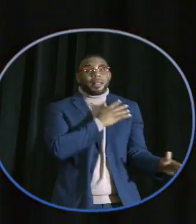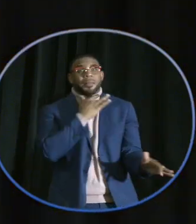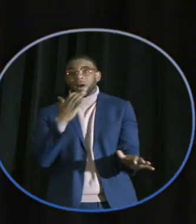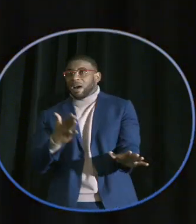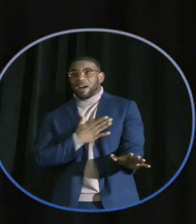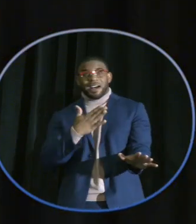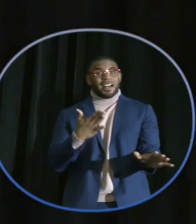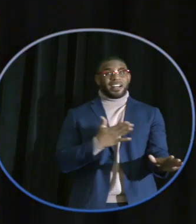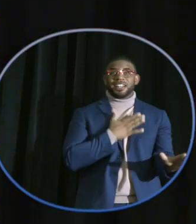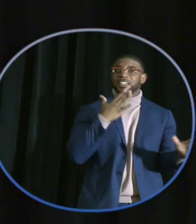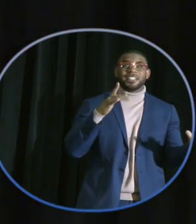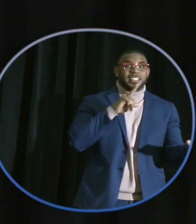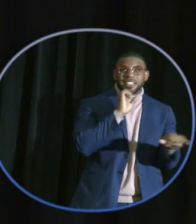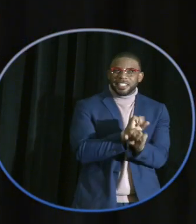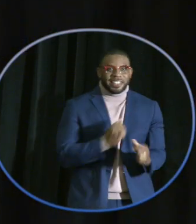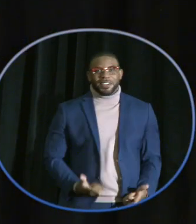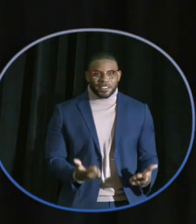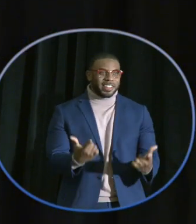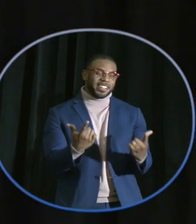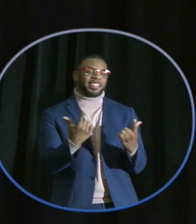Then my